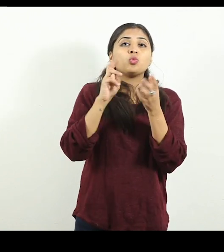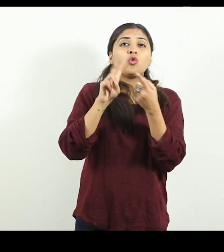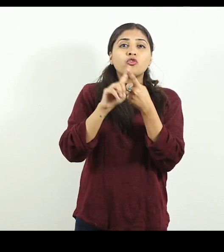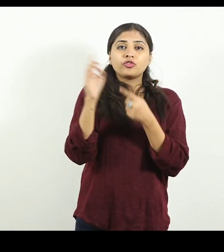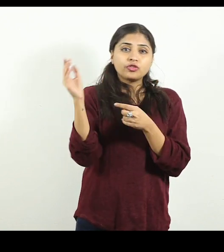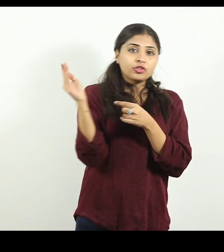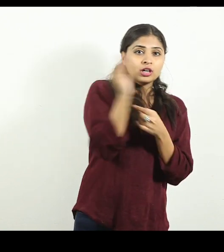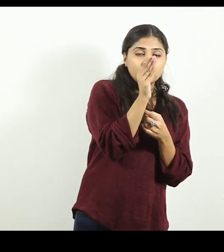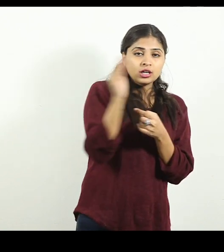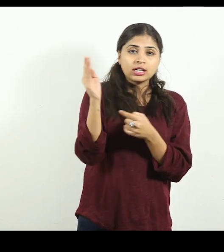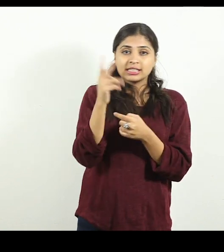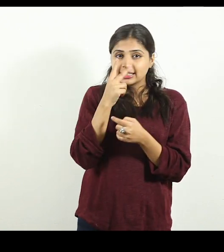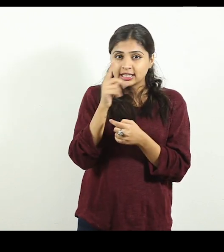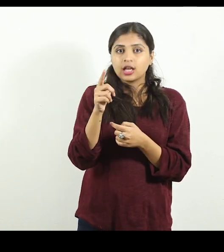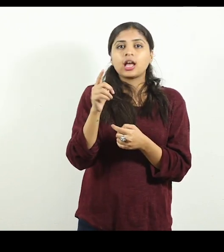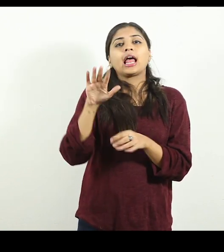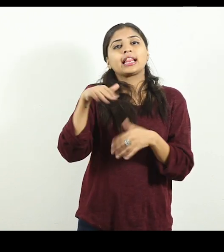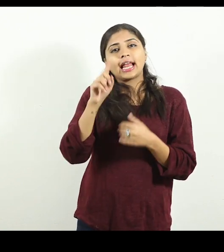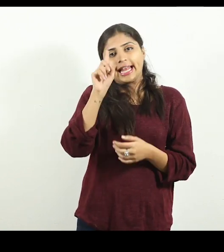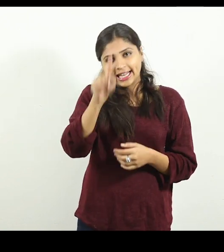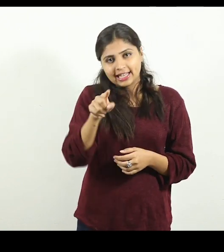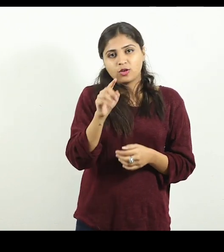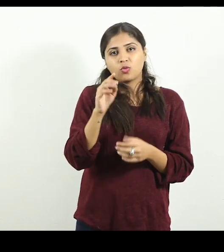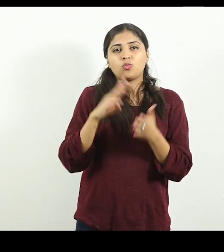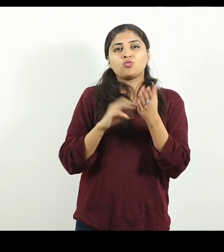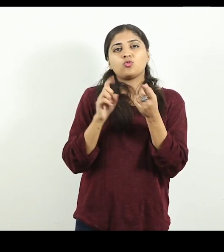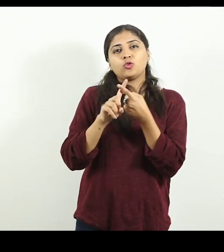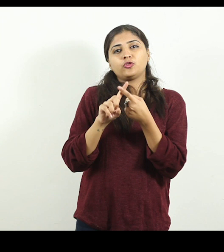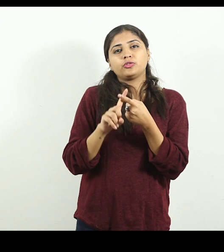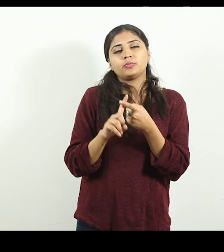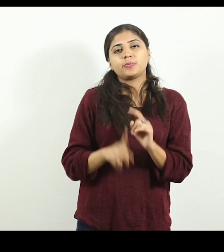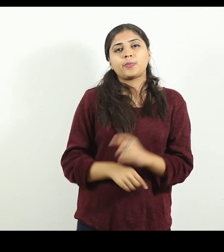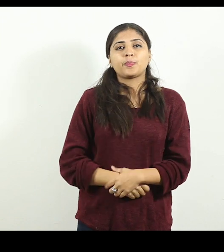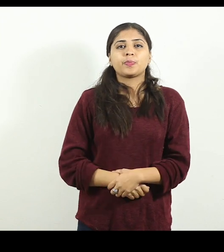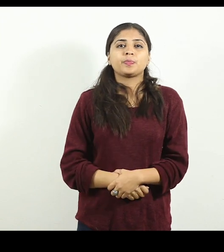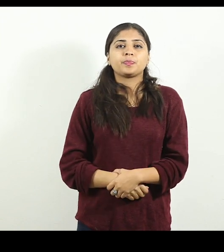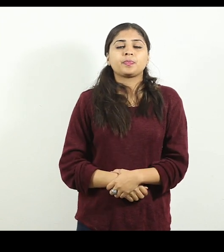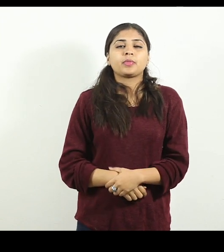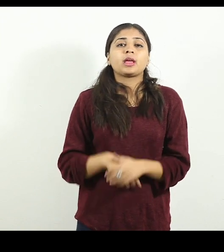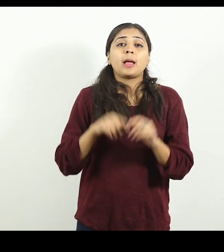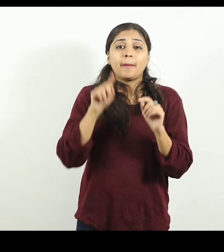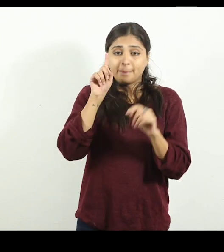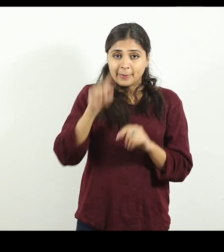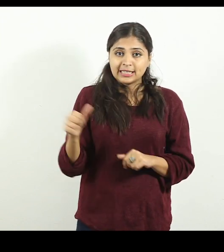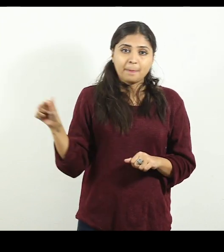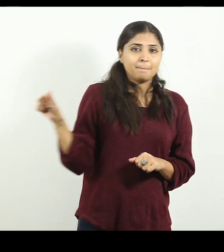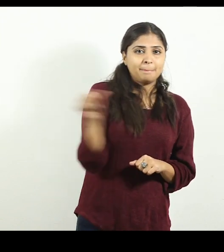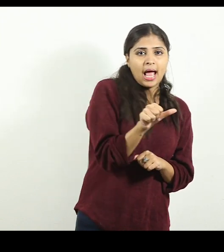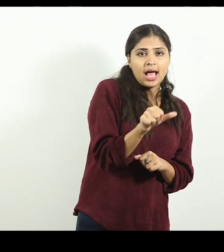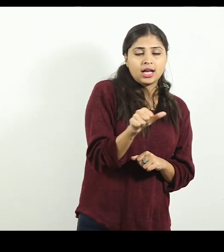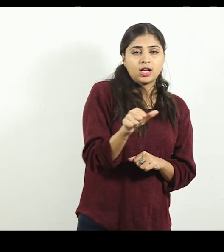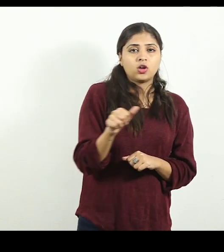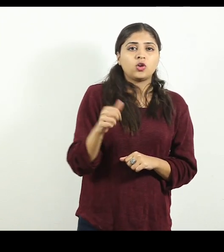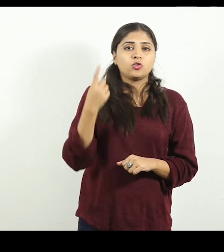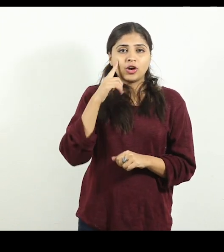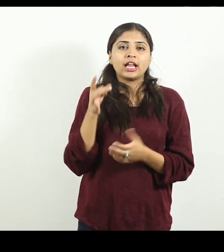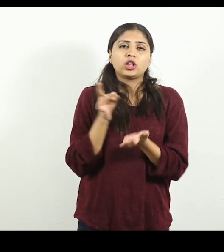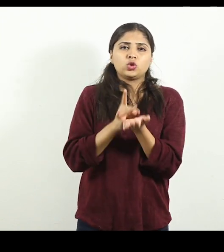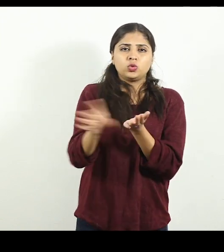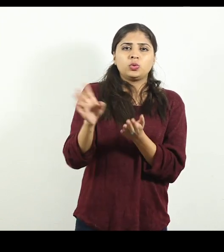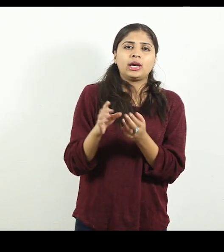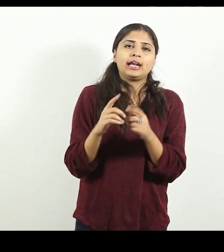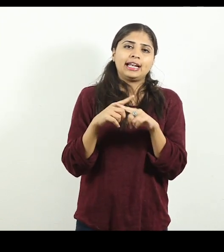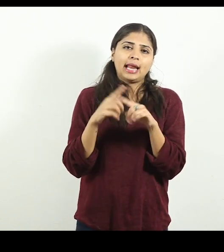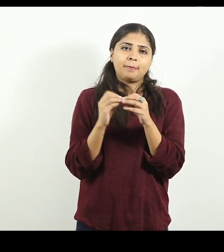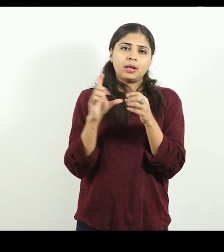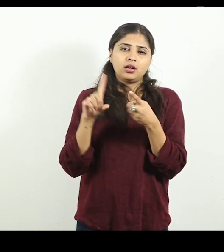until the Table Move handle appears and then click on the Table Move handle. Press backspace on your keyboard in order to delete a